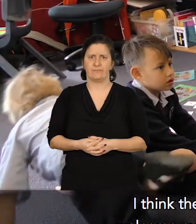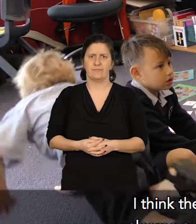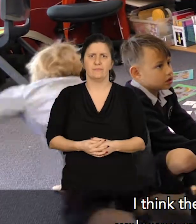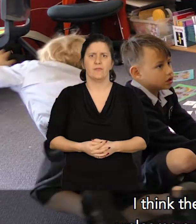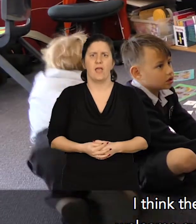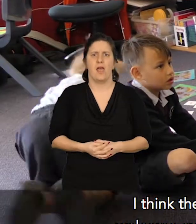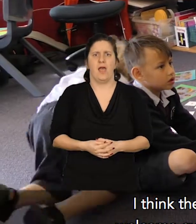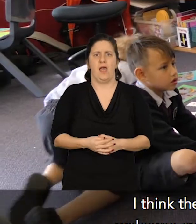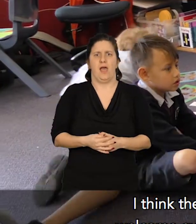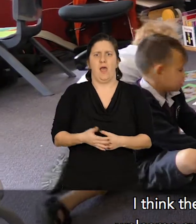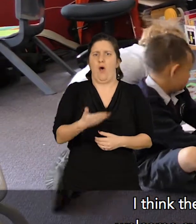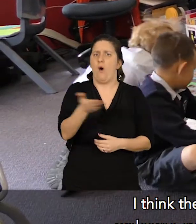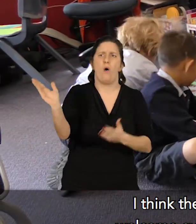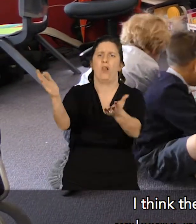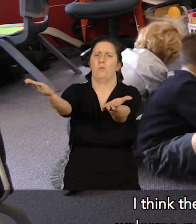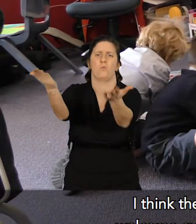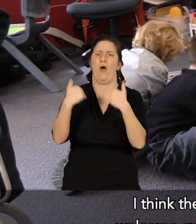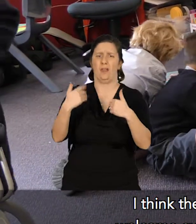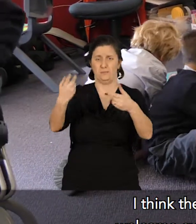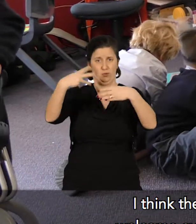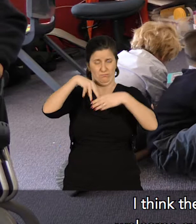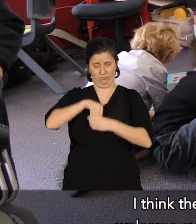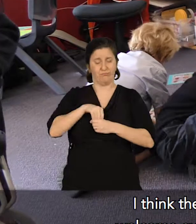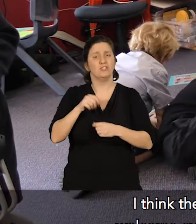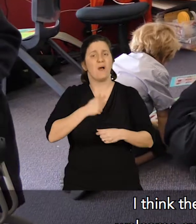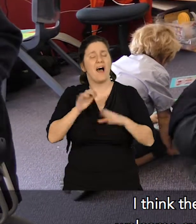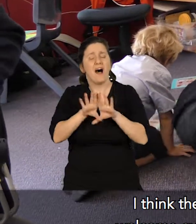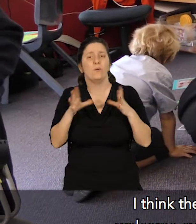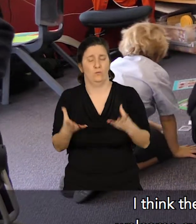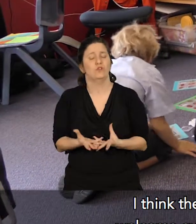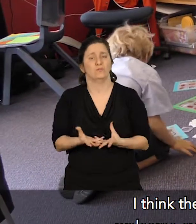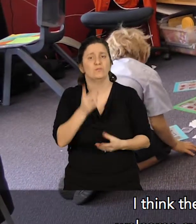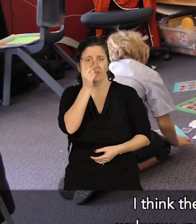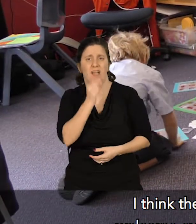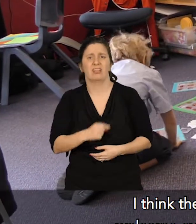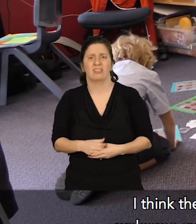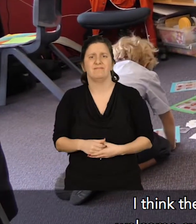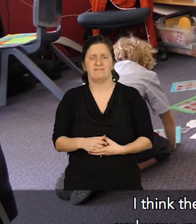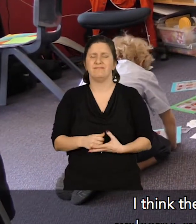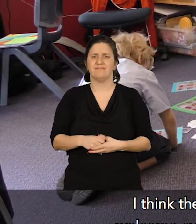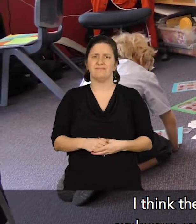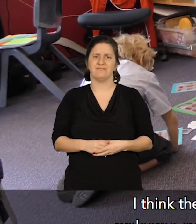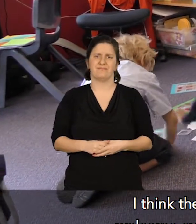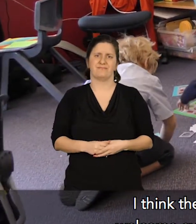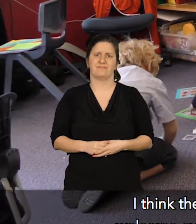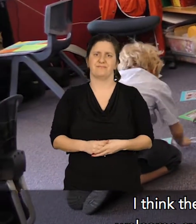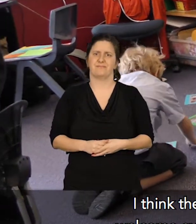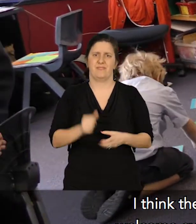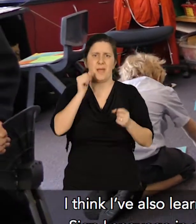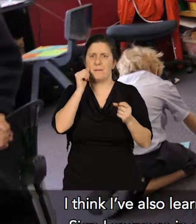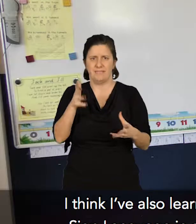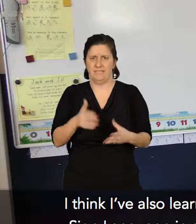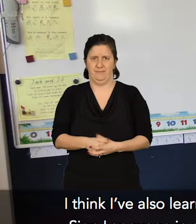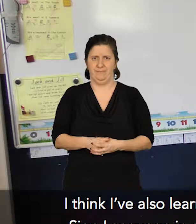how they welcome everybody to come and be part of their